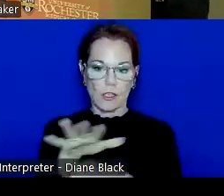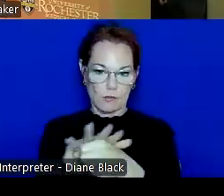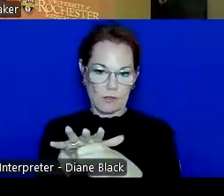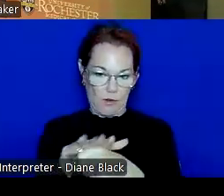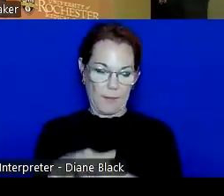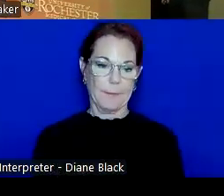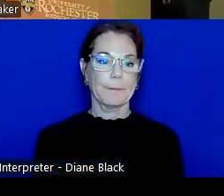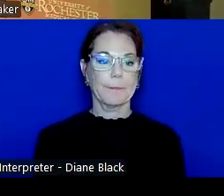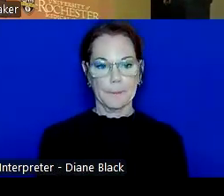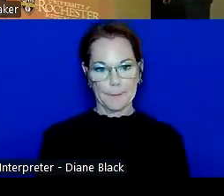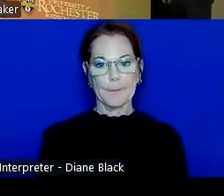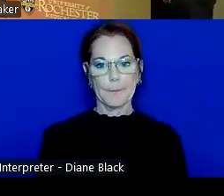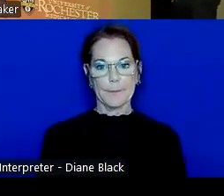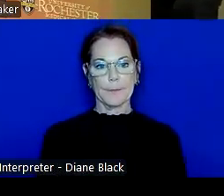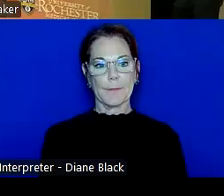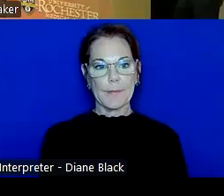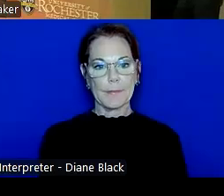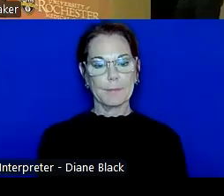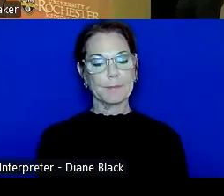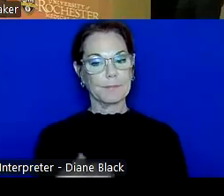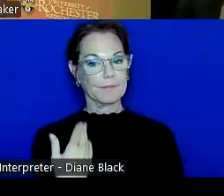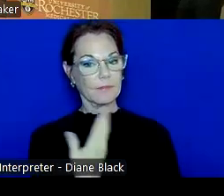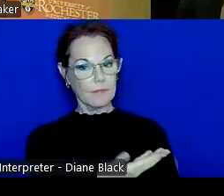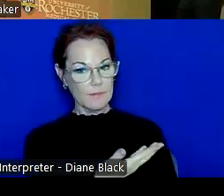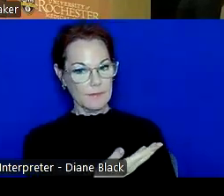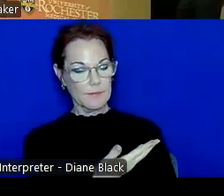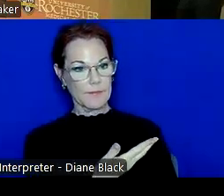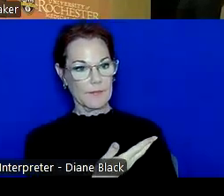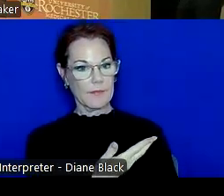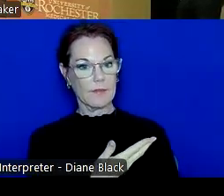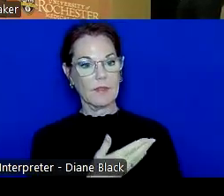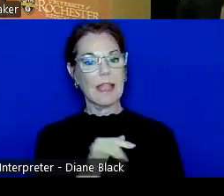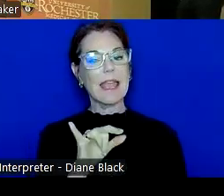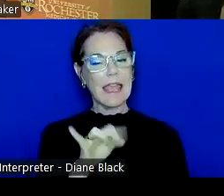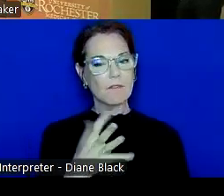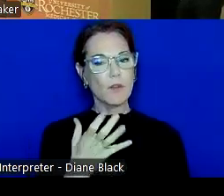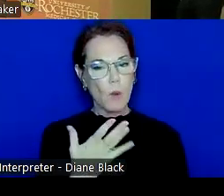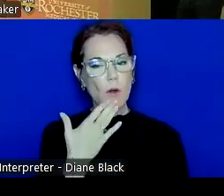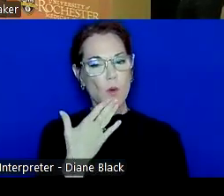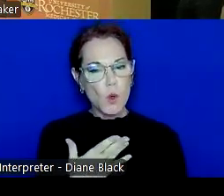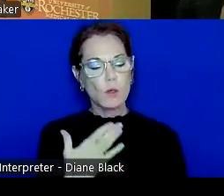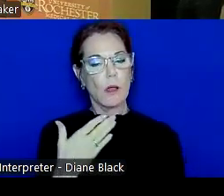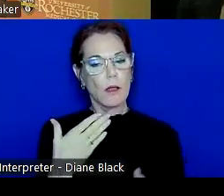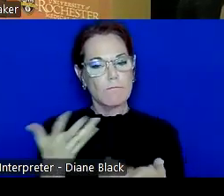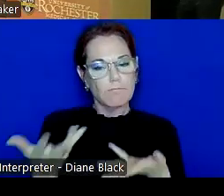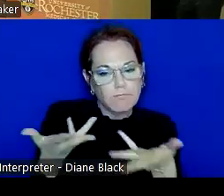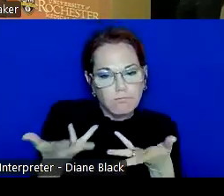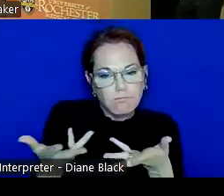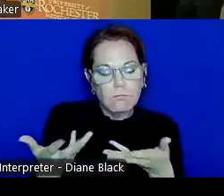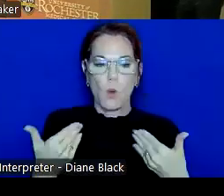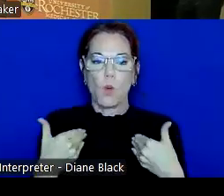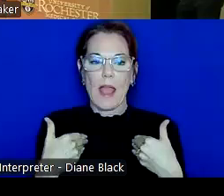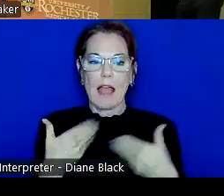Oops. Thank you. So to have a productive conversation, we have some language that we would like you to